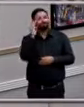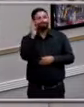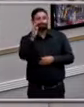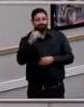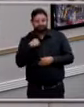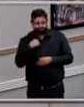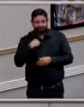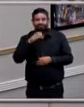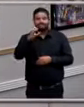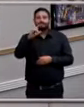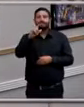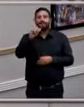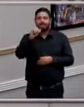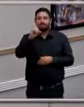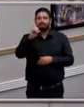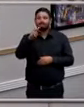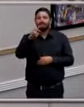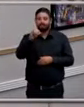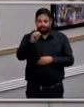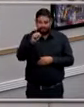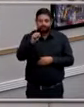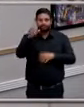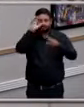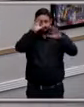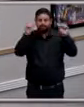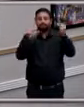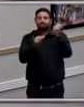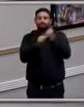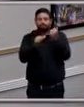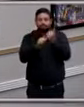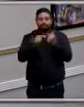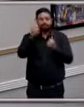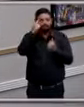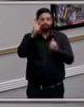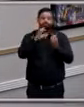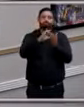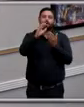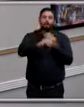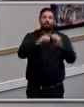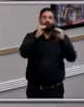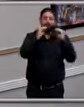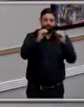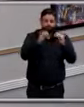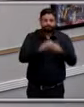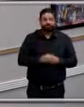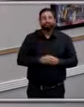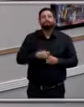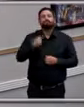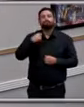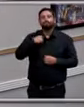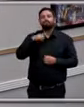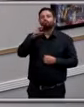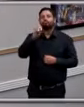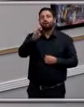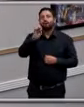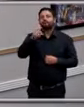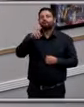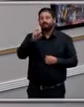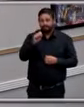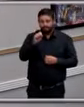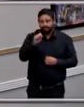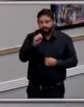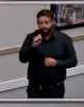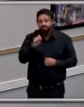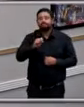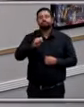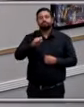Assistant Superintendent for Curriculum and Instruction. And I'm Rob Fields, Deputy Superintendent for Administration and Operations for Judson